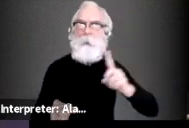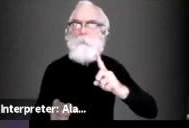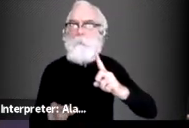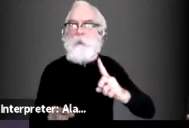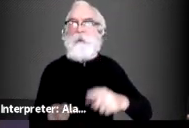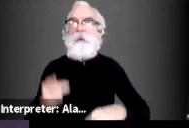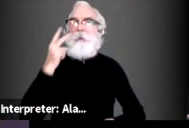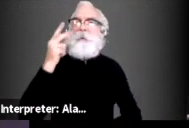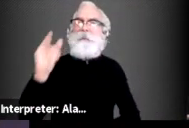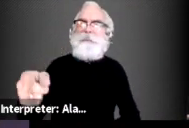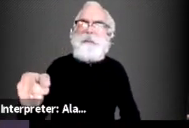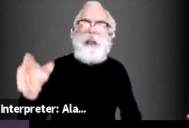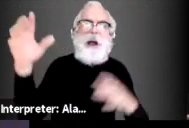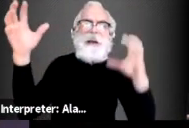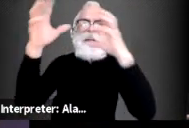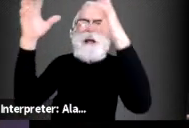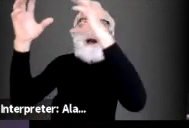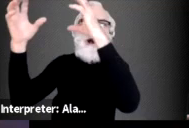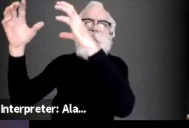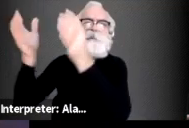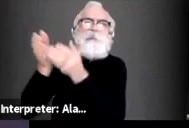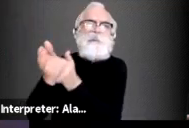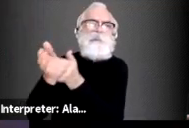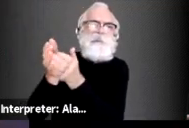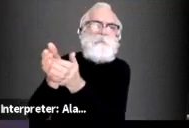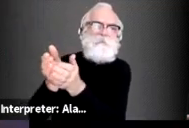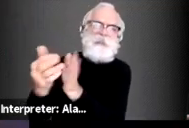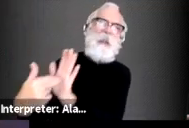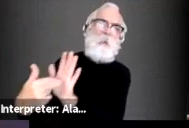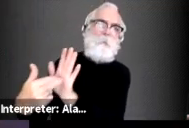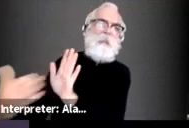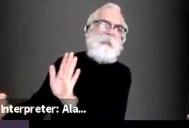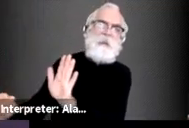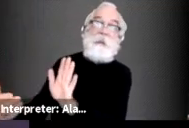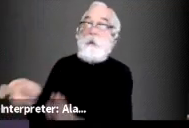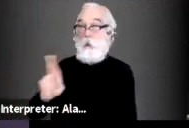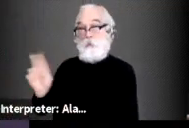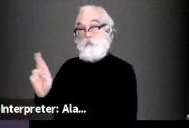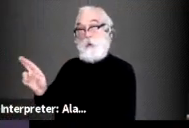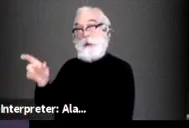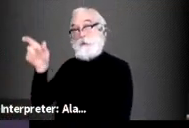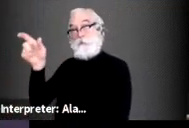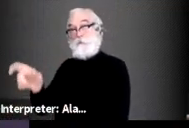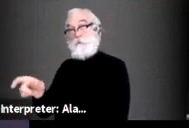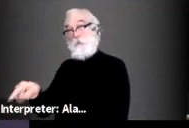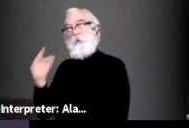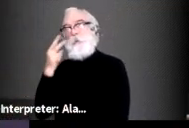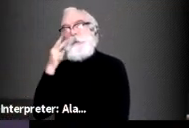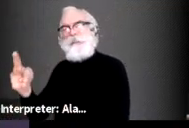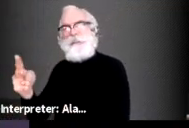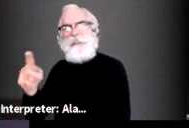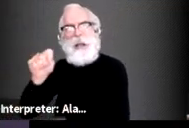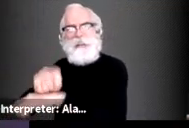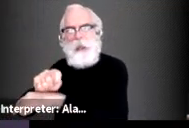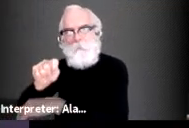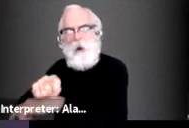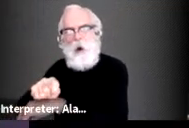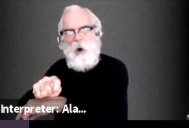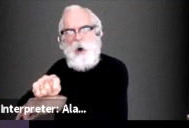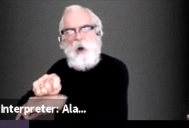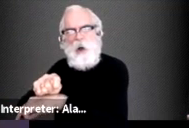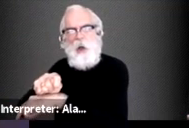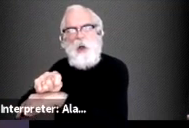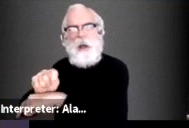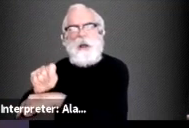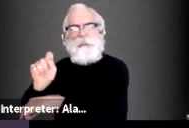ships in the background. To the right, a temple is being restored or possibly destroyed. It's difficult